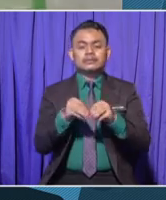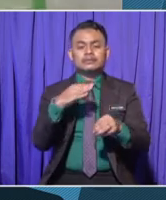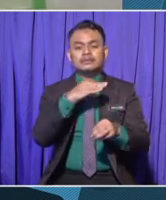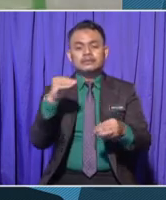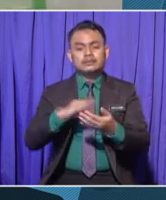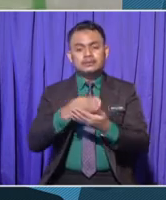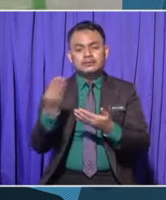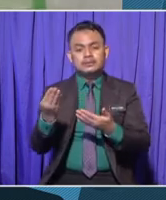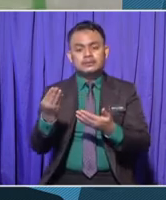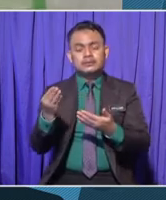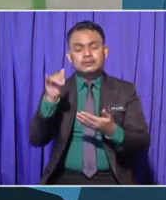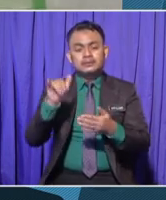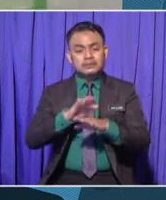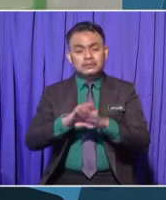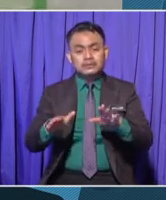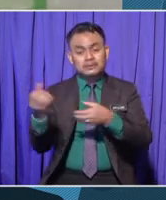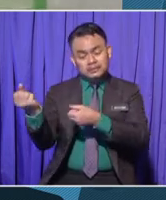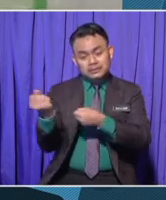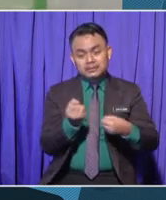that are not attracted.